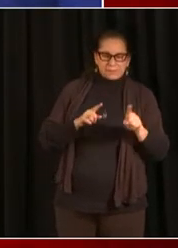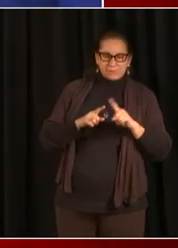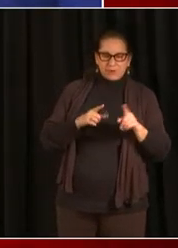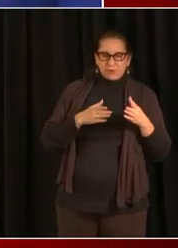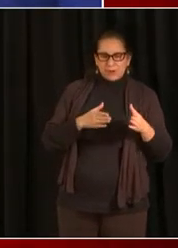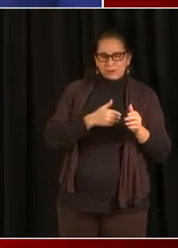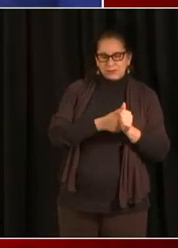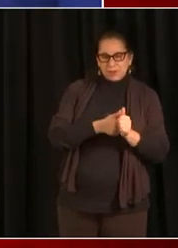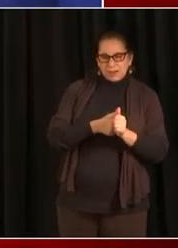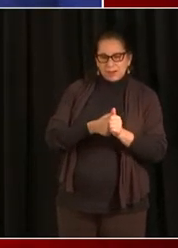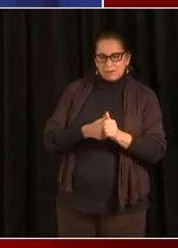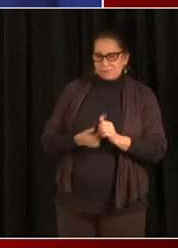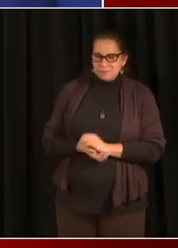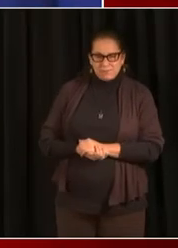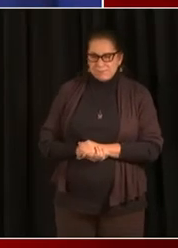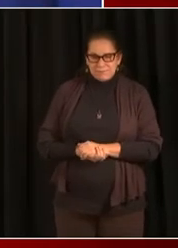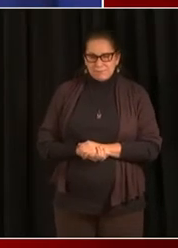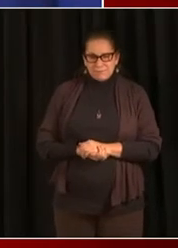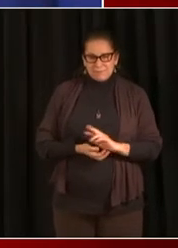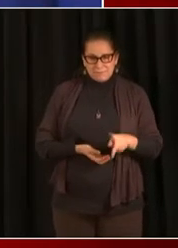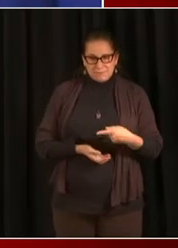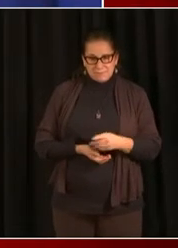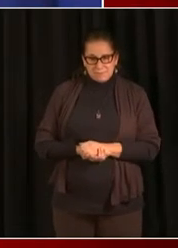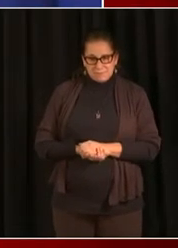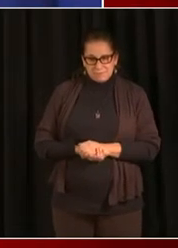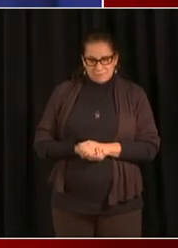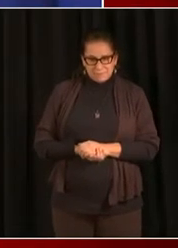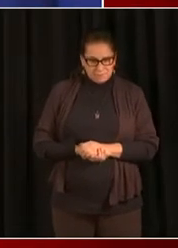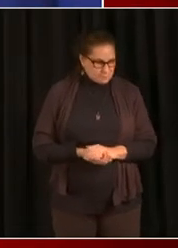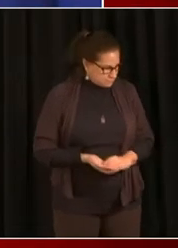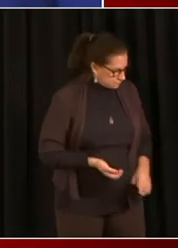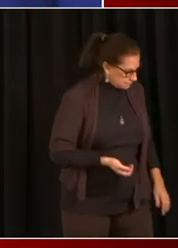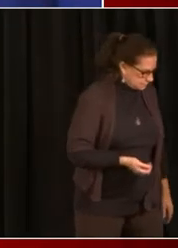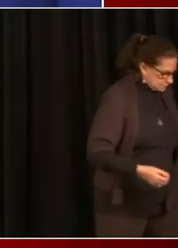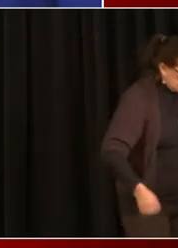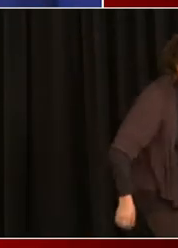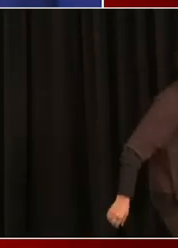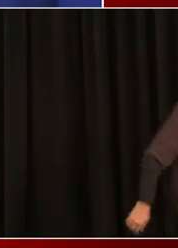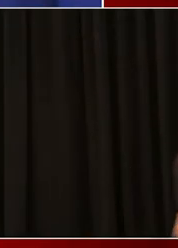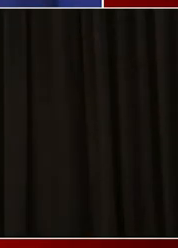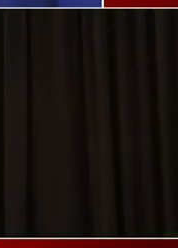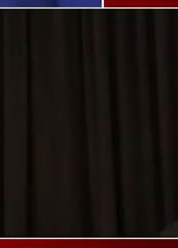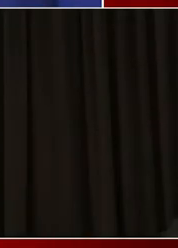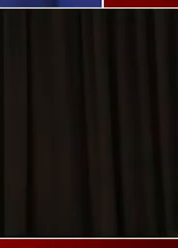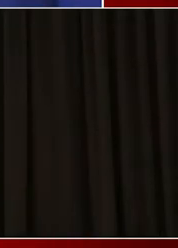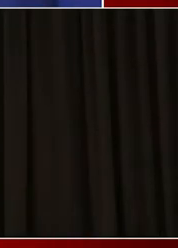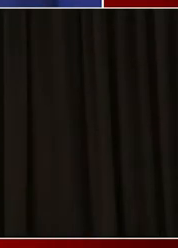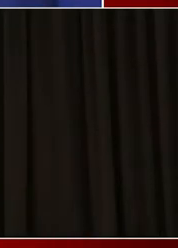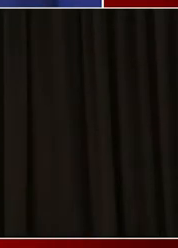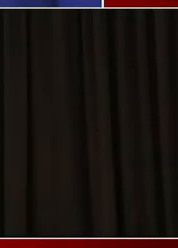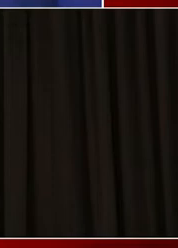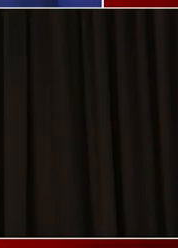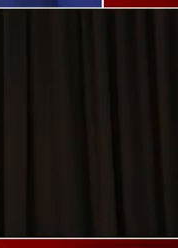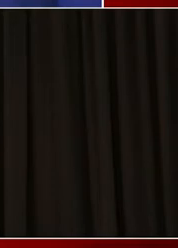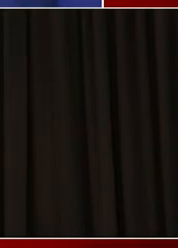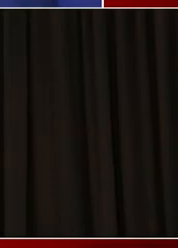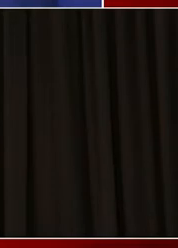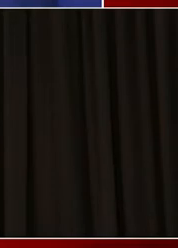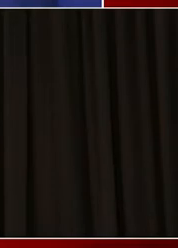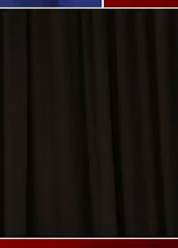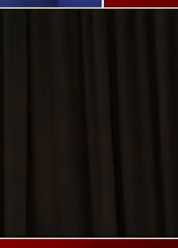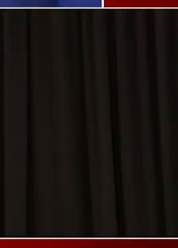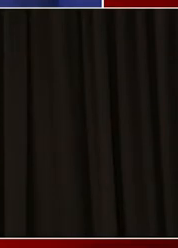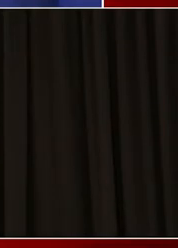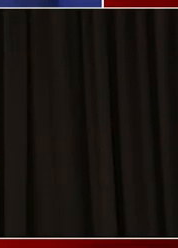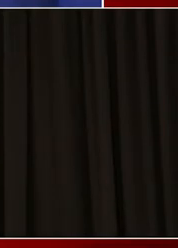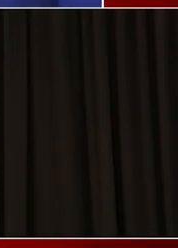tens of thousands of impressions, which means people have seen it. The most importantly, we are hearing from our businesses that sales are ticking